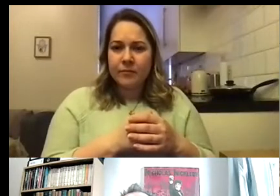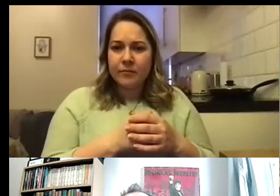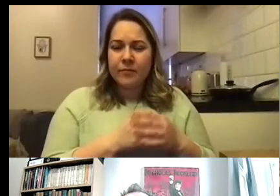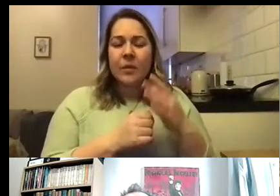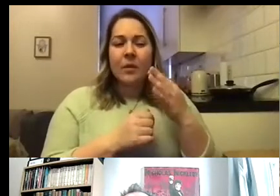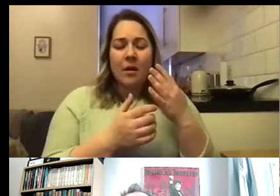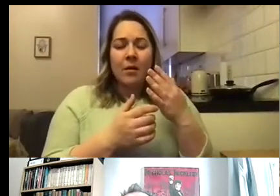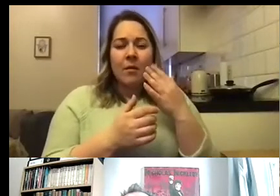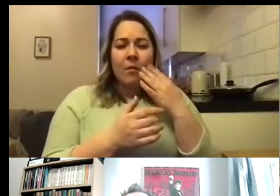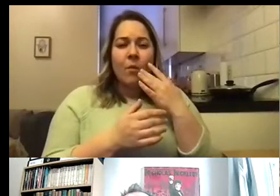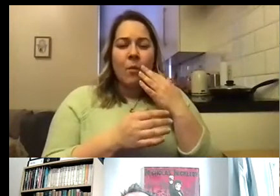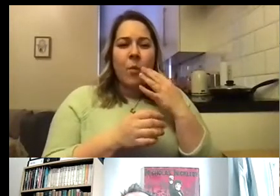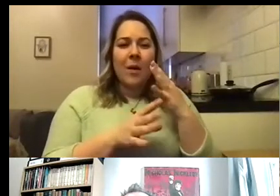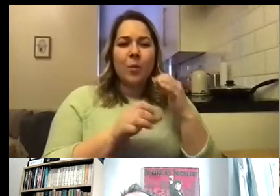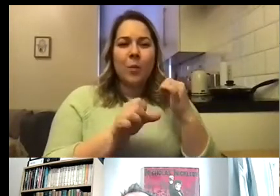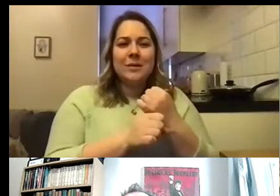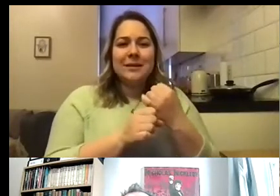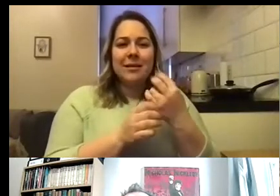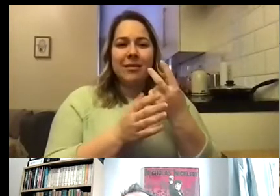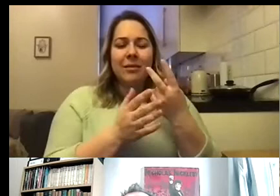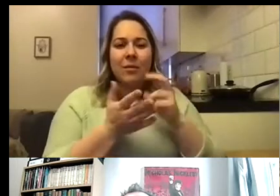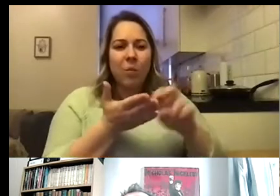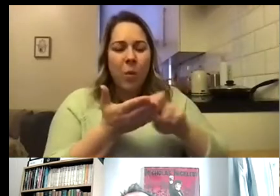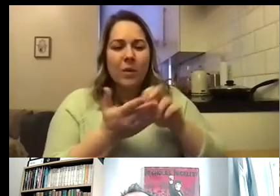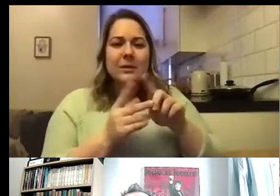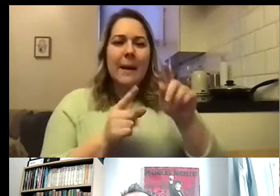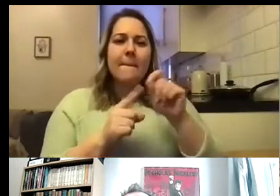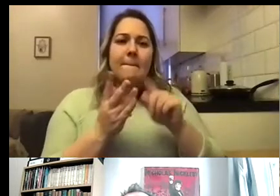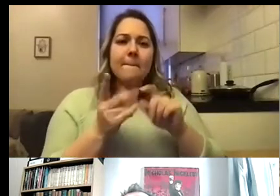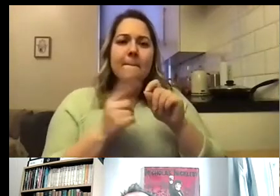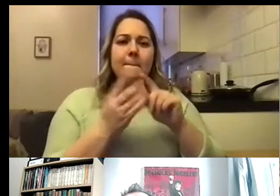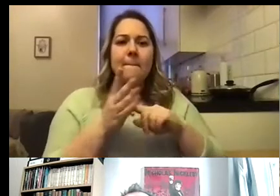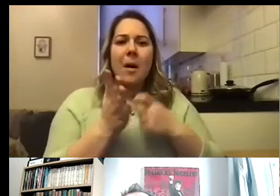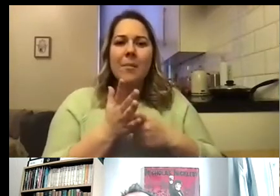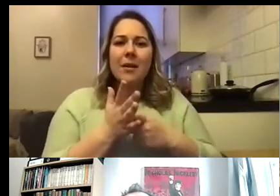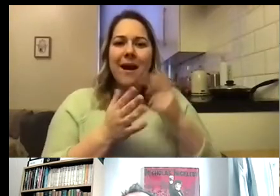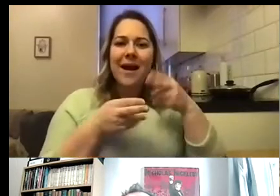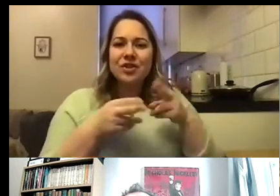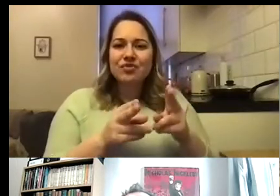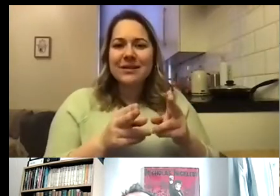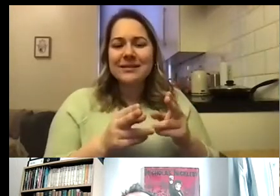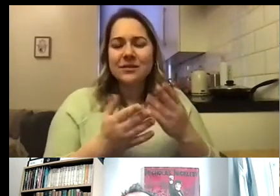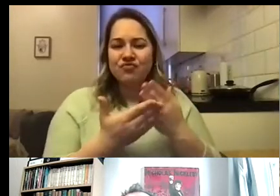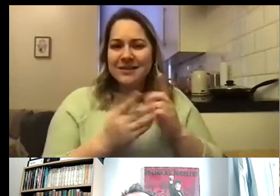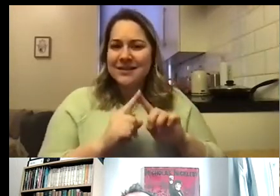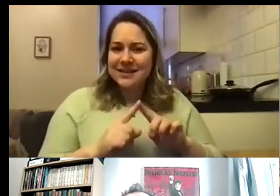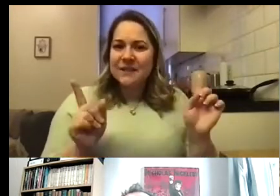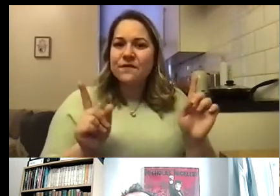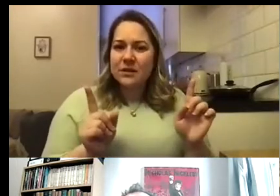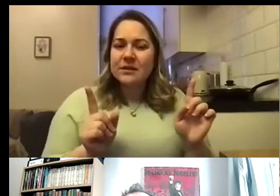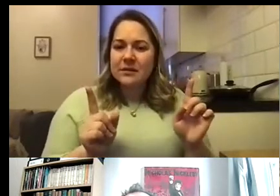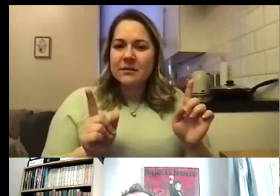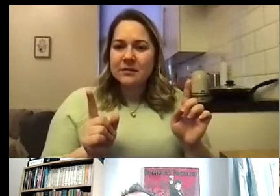walks and stuff, that sense of thinking like Poplar High Street particularly is so radically different from